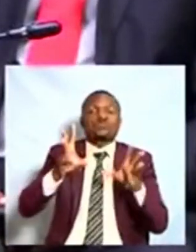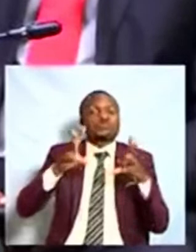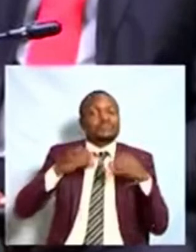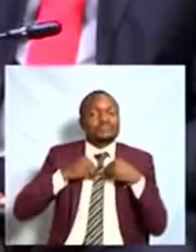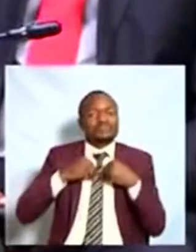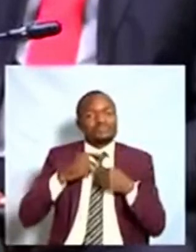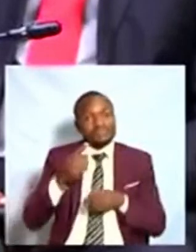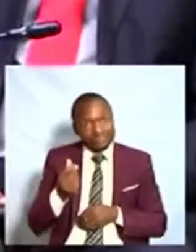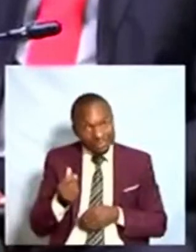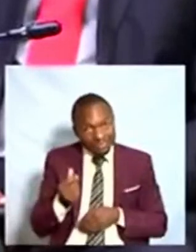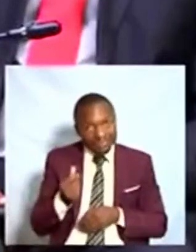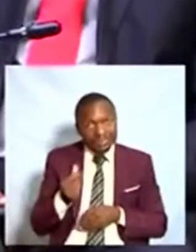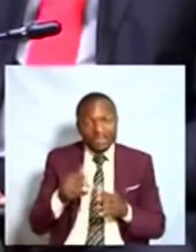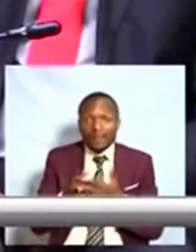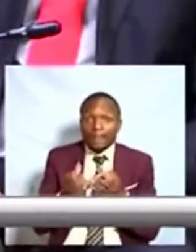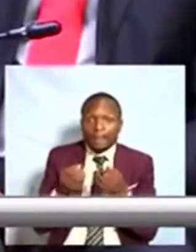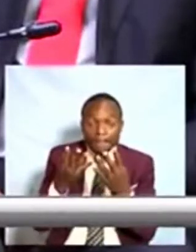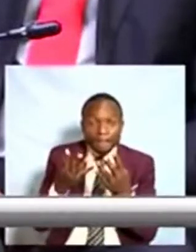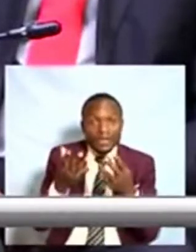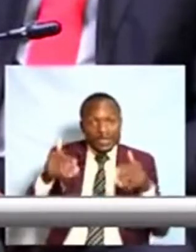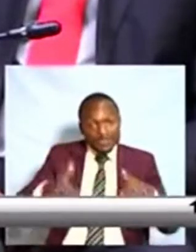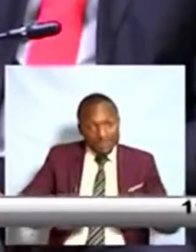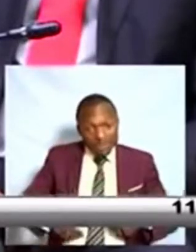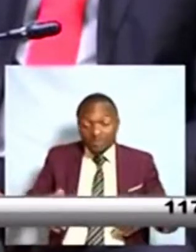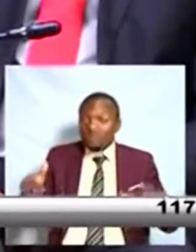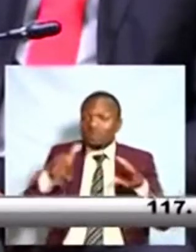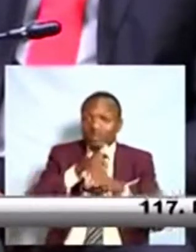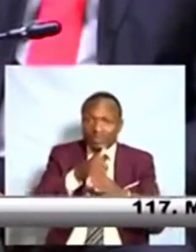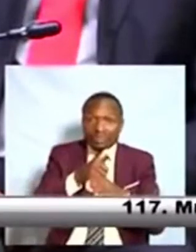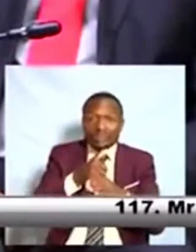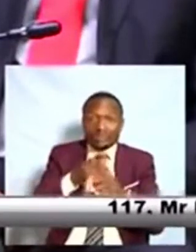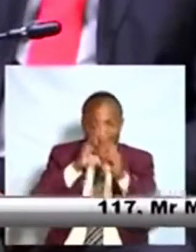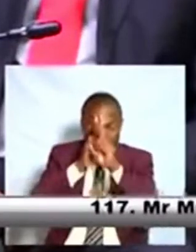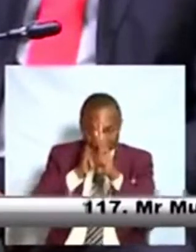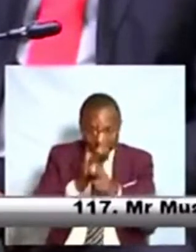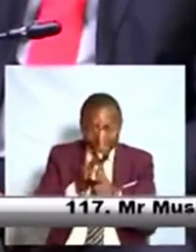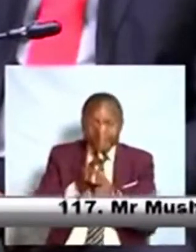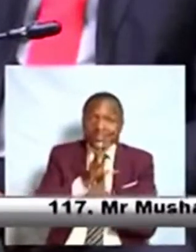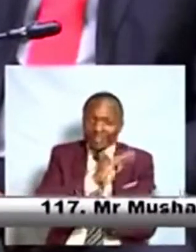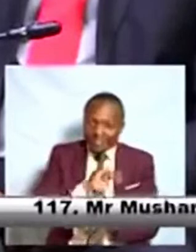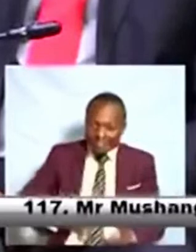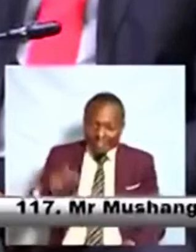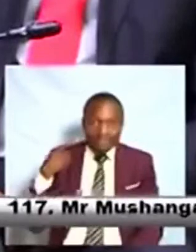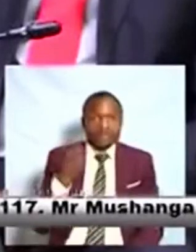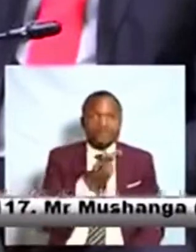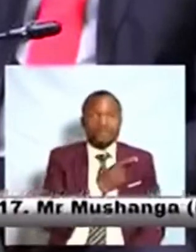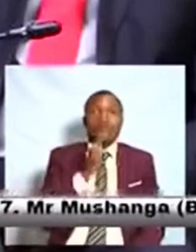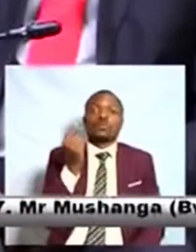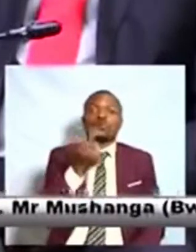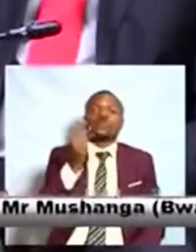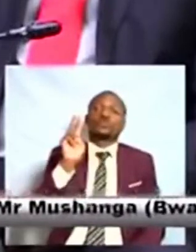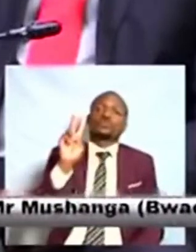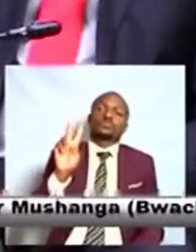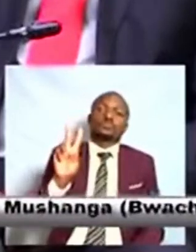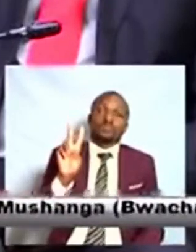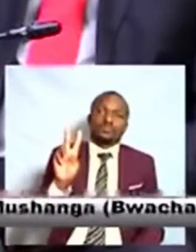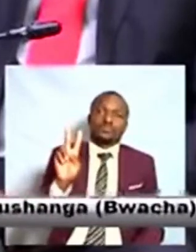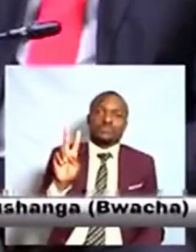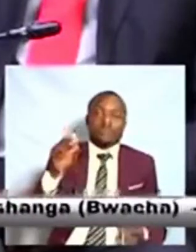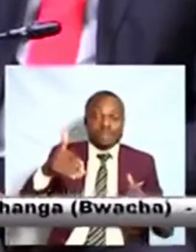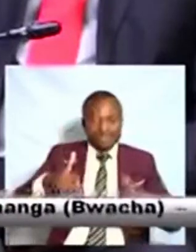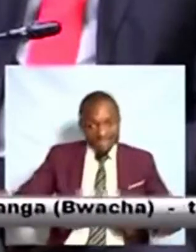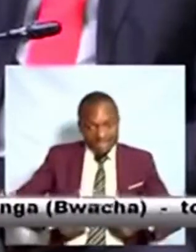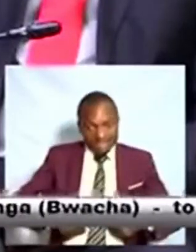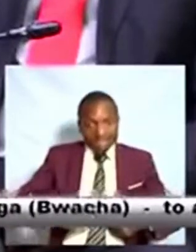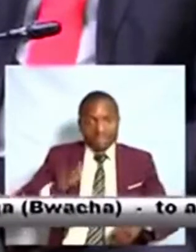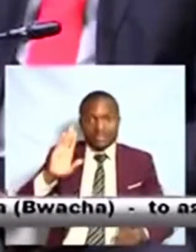how many youths were affected? Madam Speaker, the Honorable Member may wish to note that only 2 youths